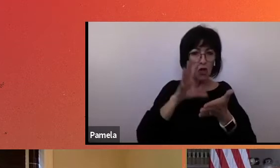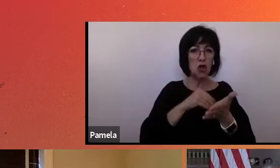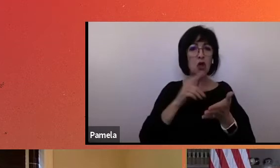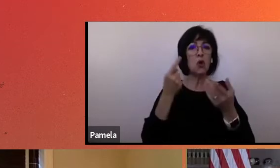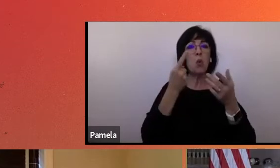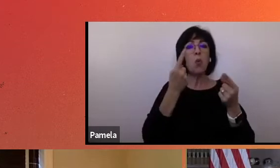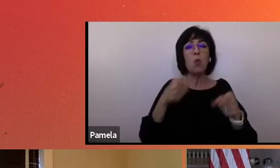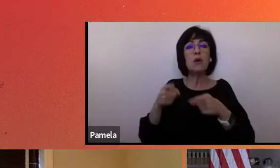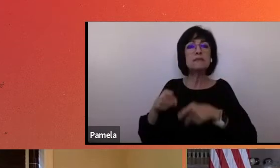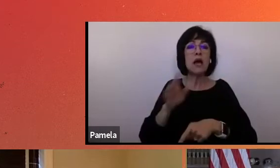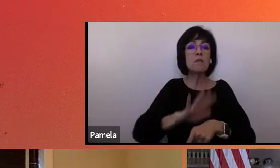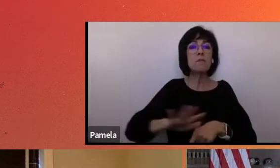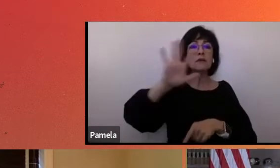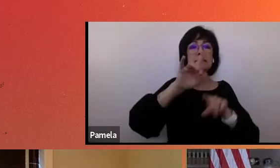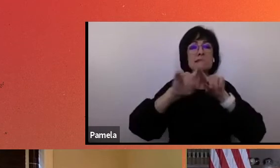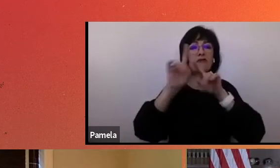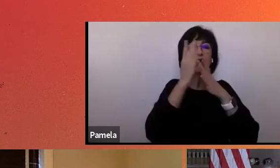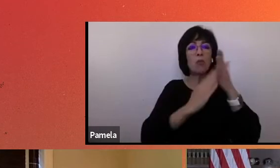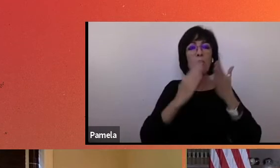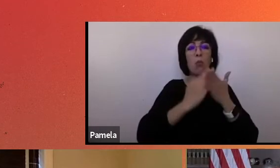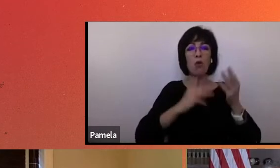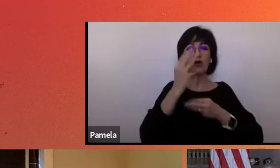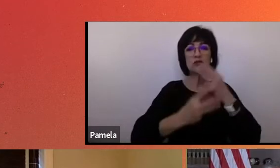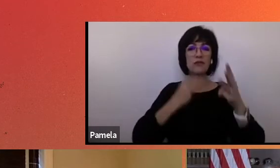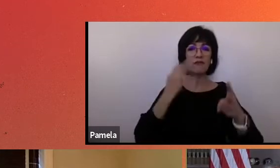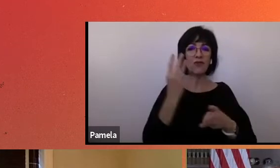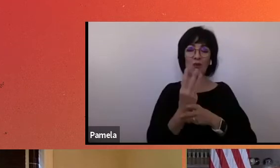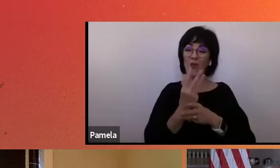people are really trying to do you harm,